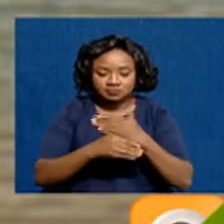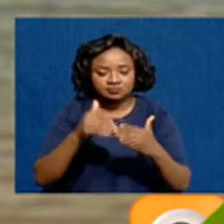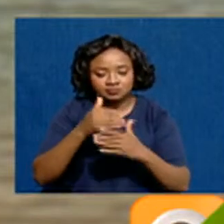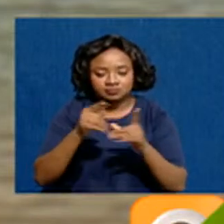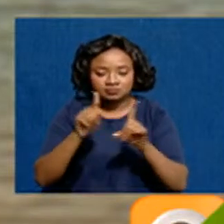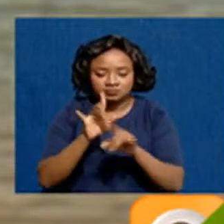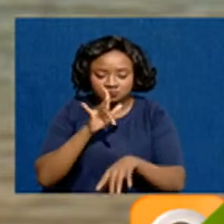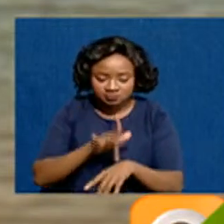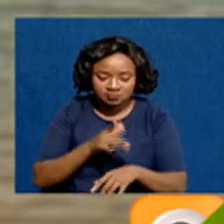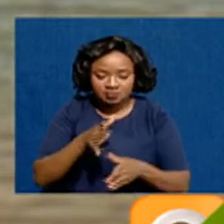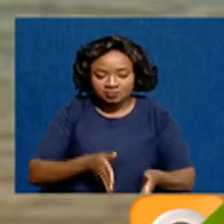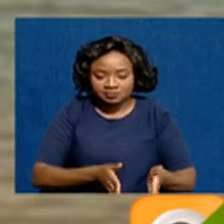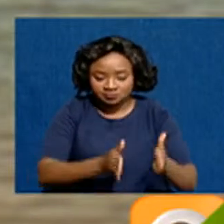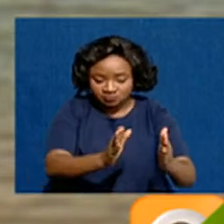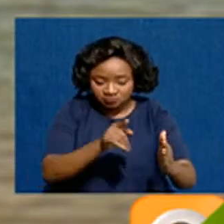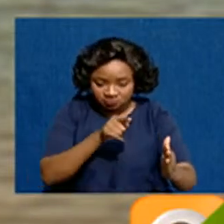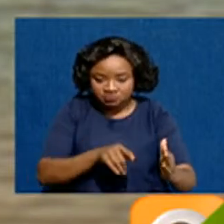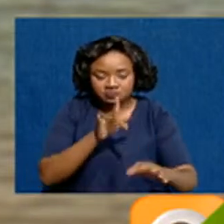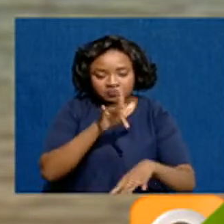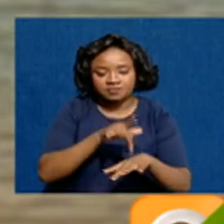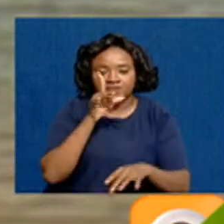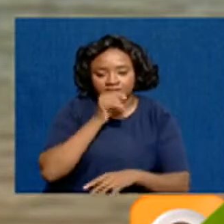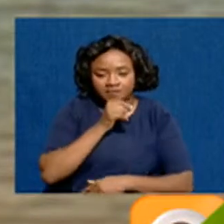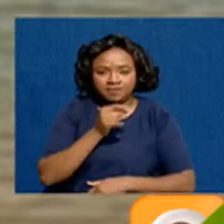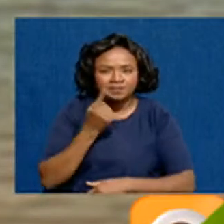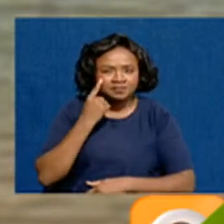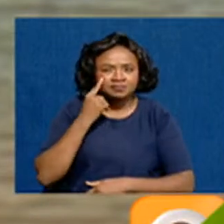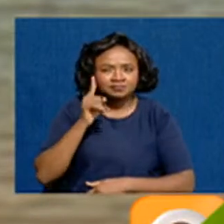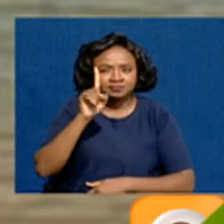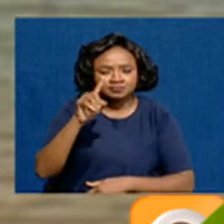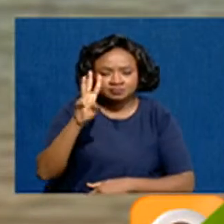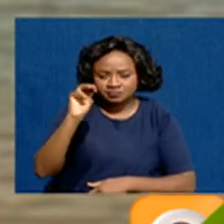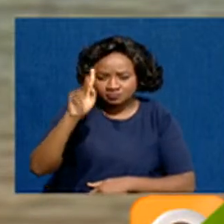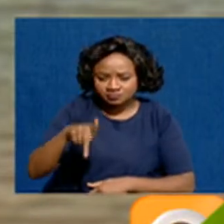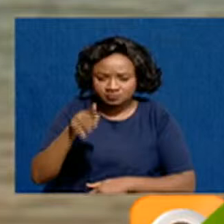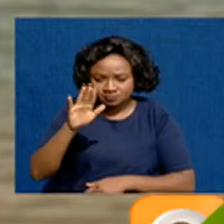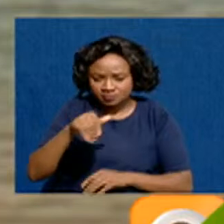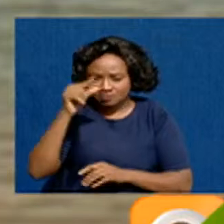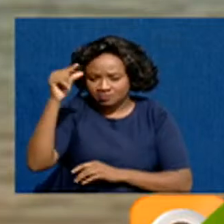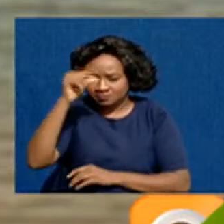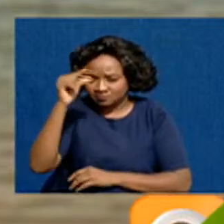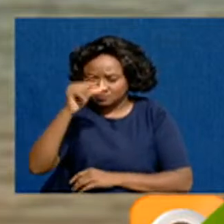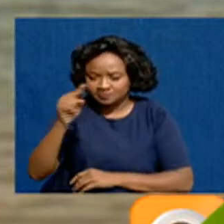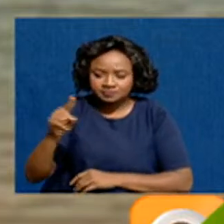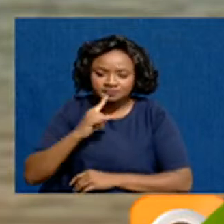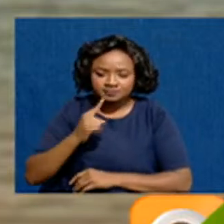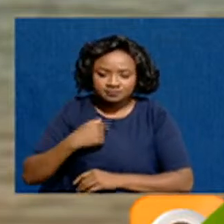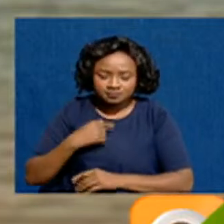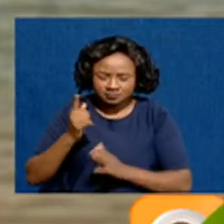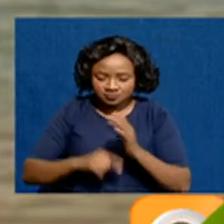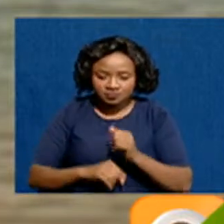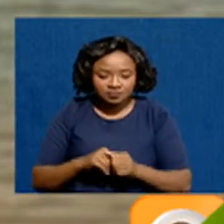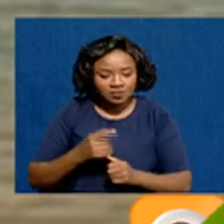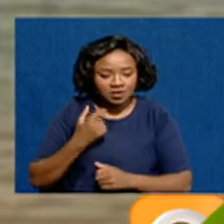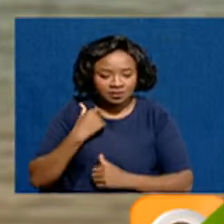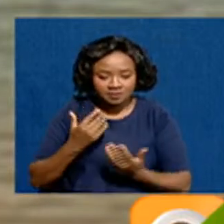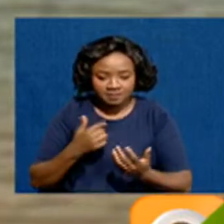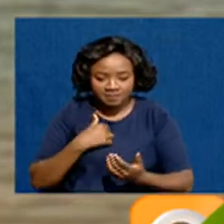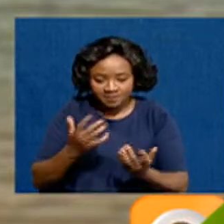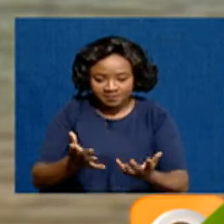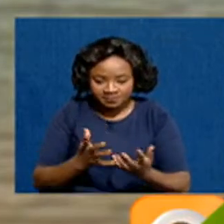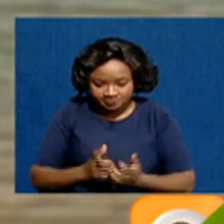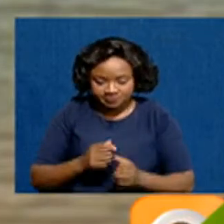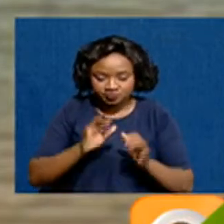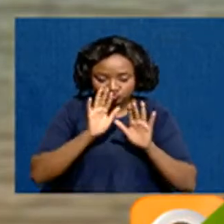affected. I saw a member of parliament from Garissa saying that I should have stopped,